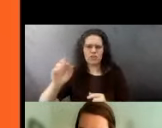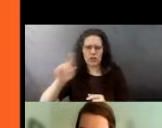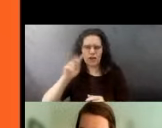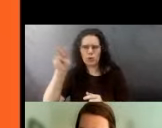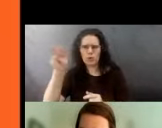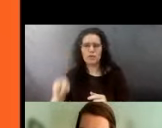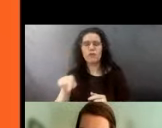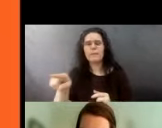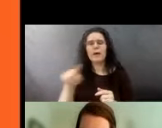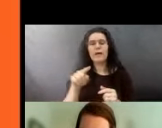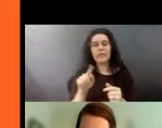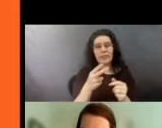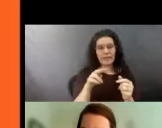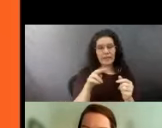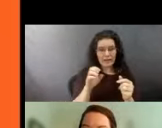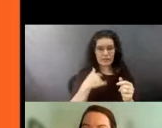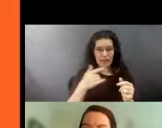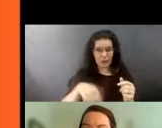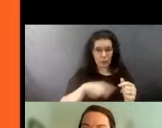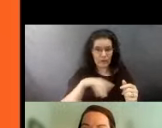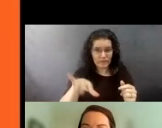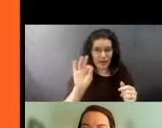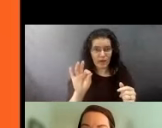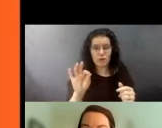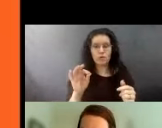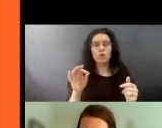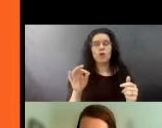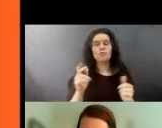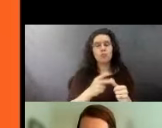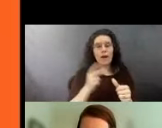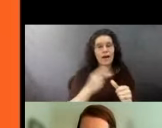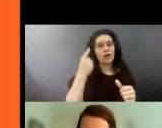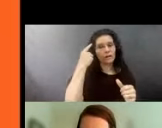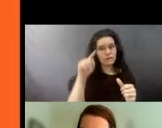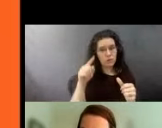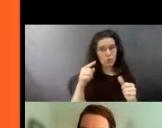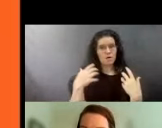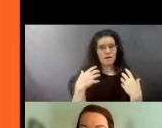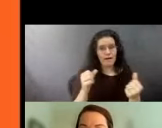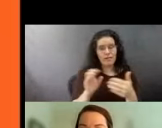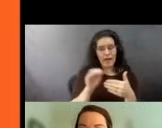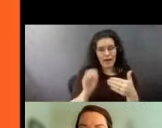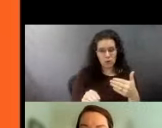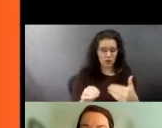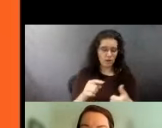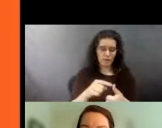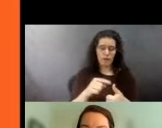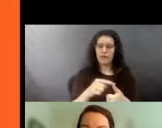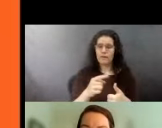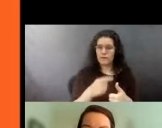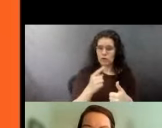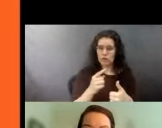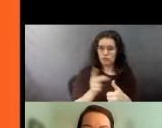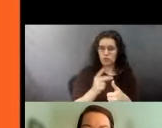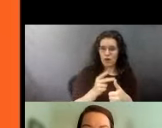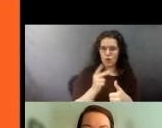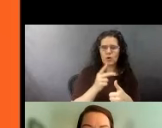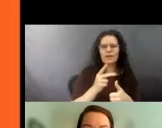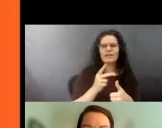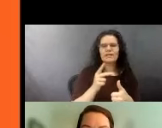But the themes that sort of emerged as priorities for areas of health outcomes: The first is looking at direct cost